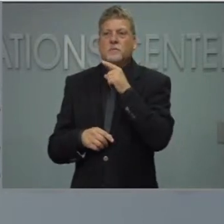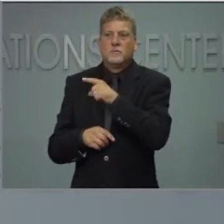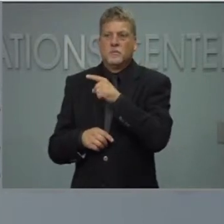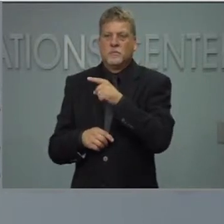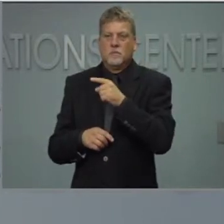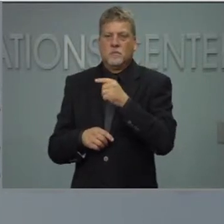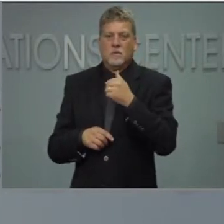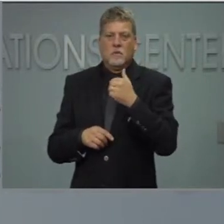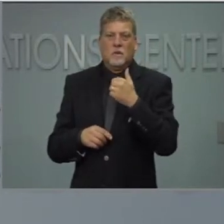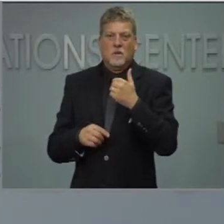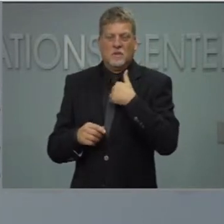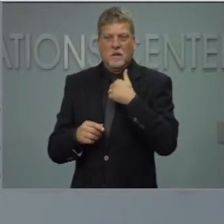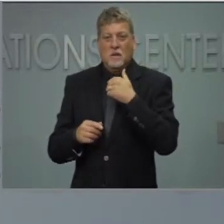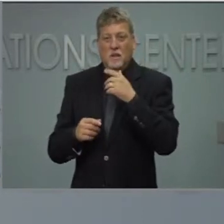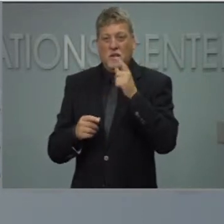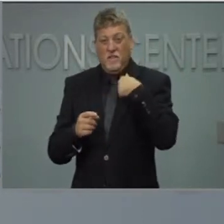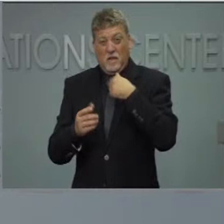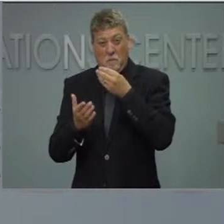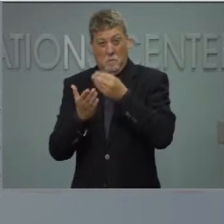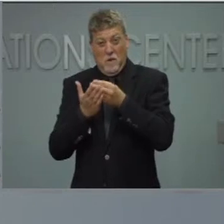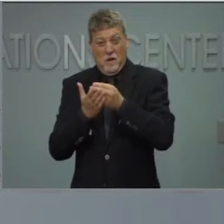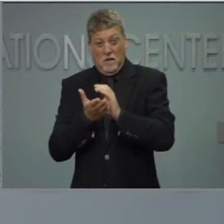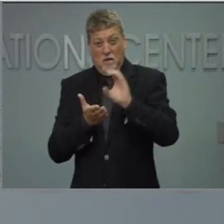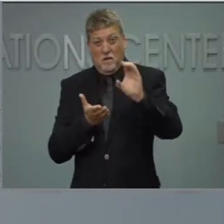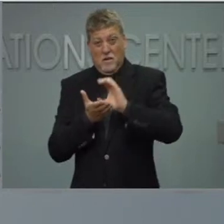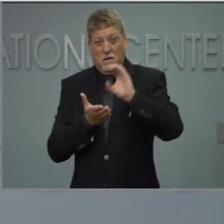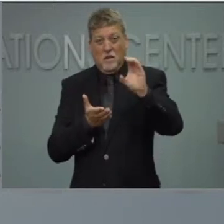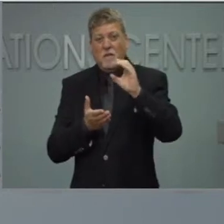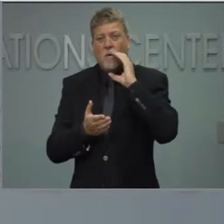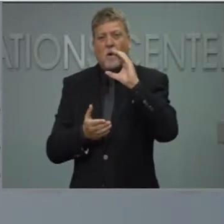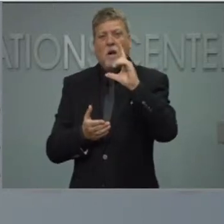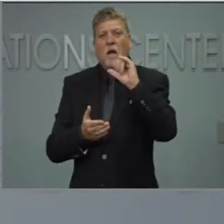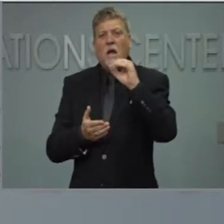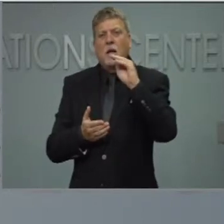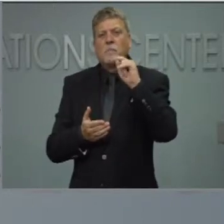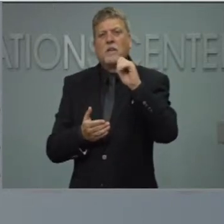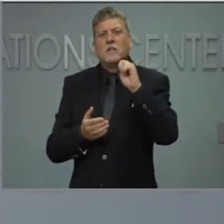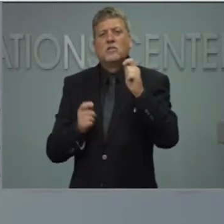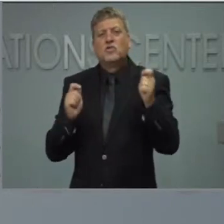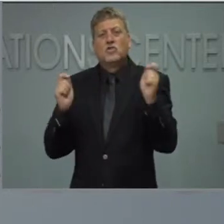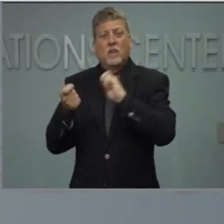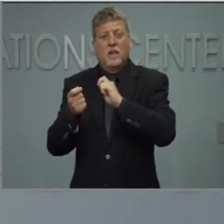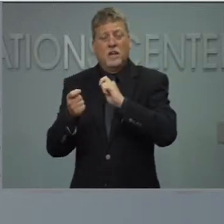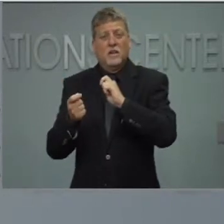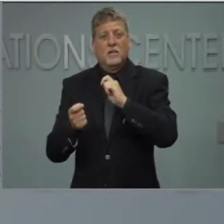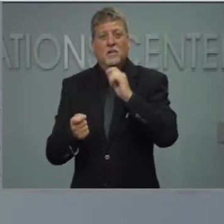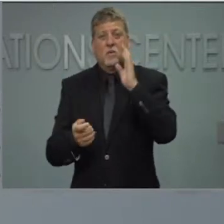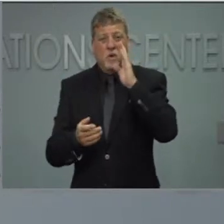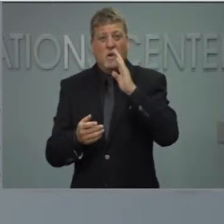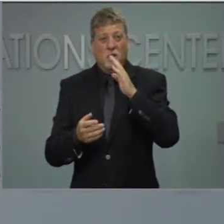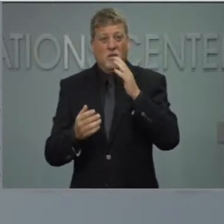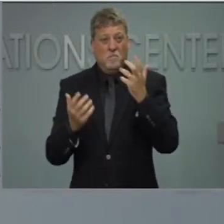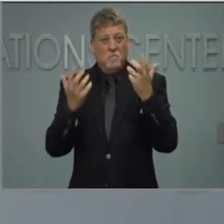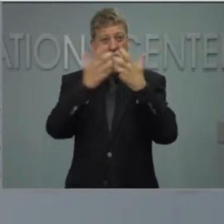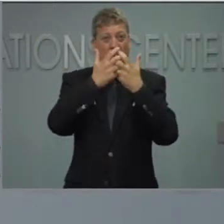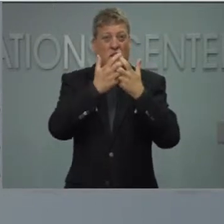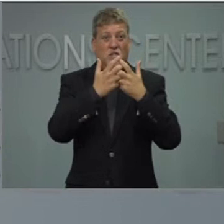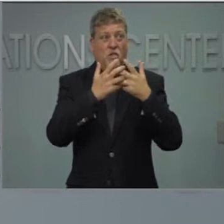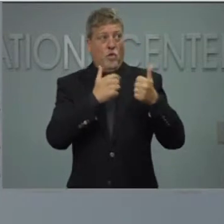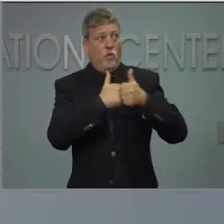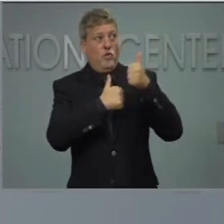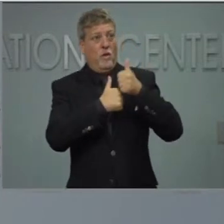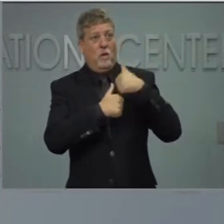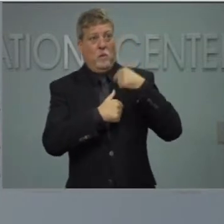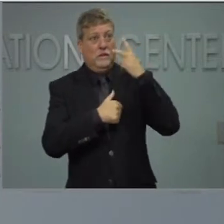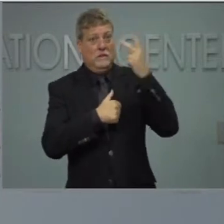in infrastructure for flood and climate change mitigation in the state matches the threat currently being proposed by it?